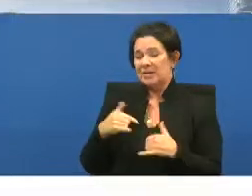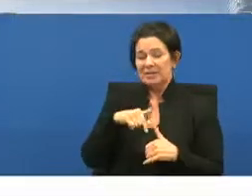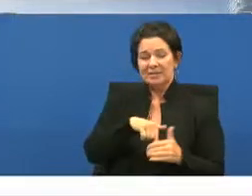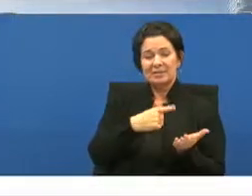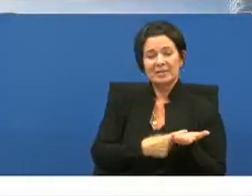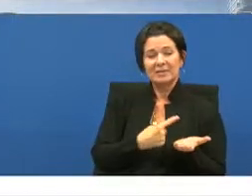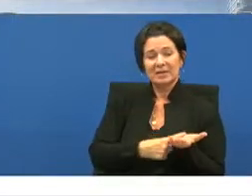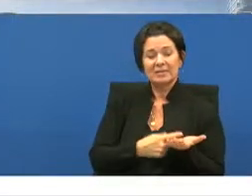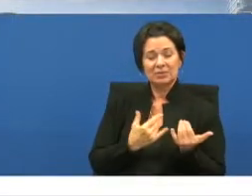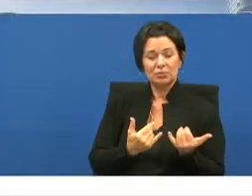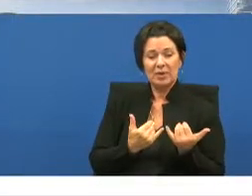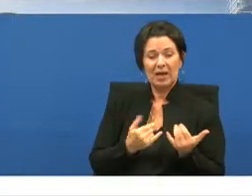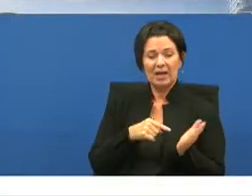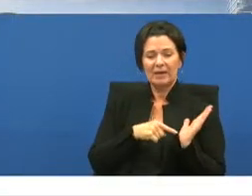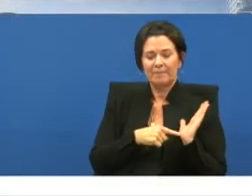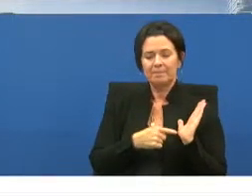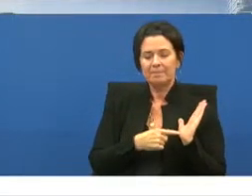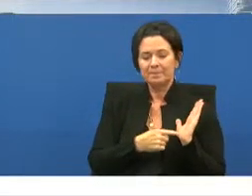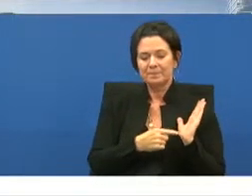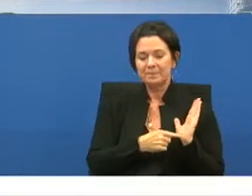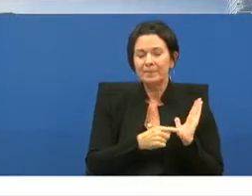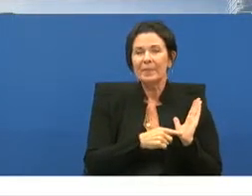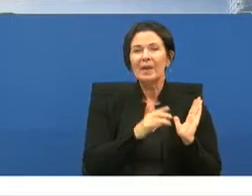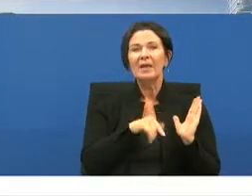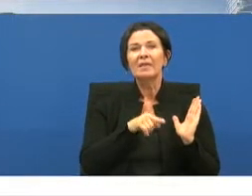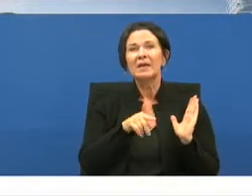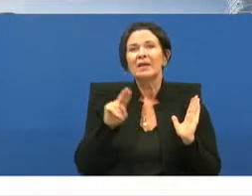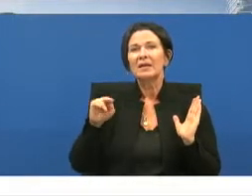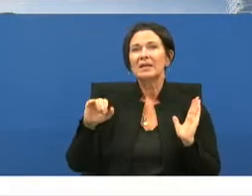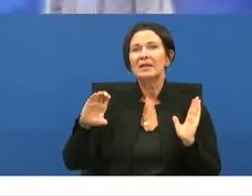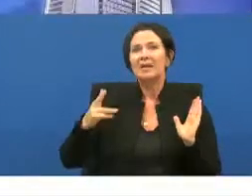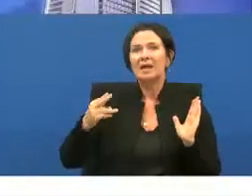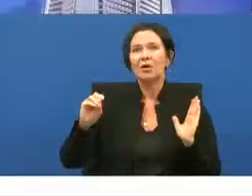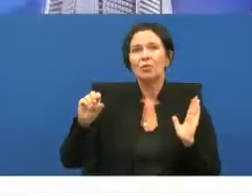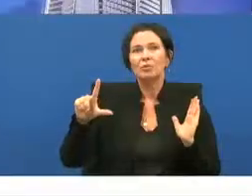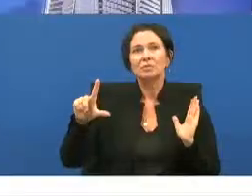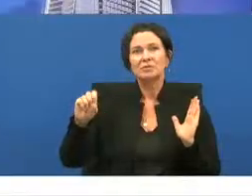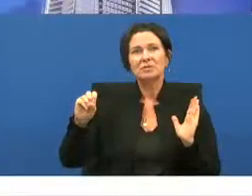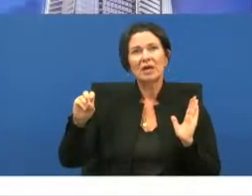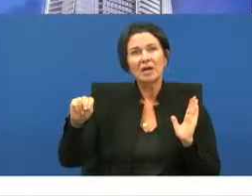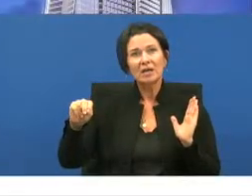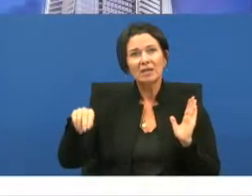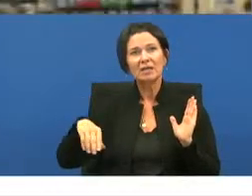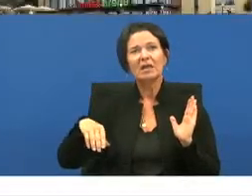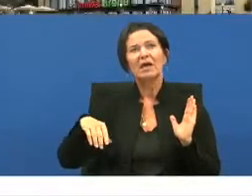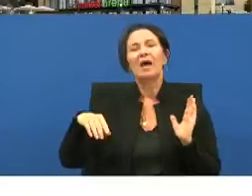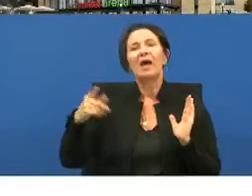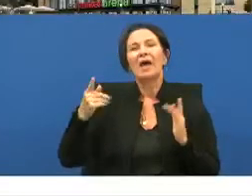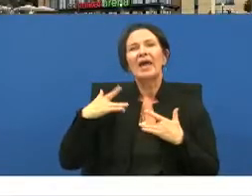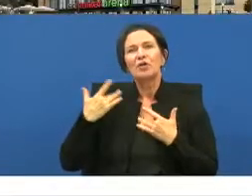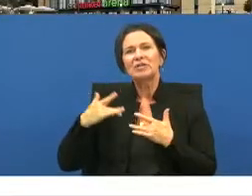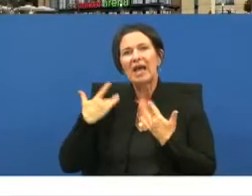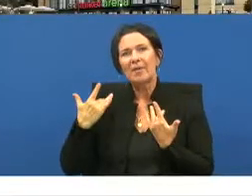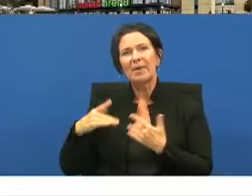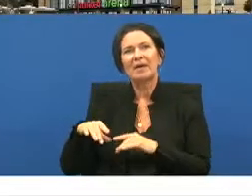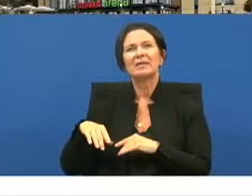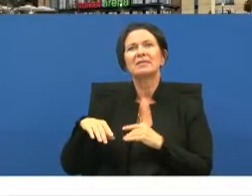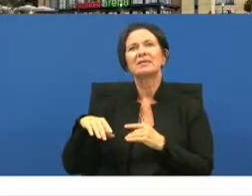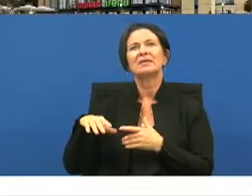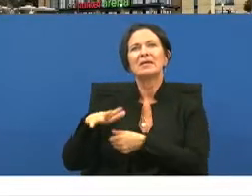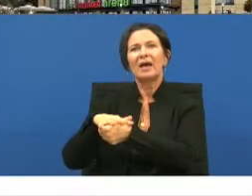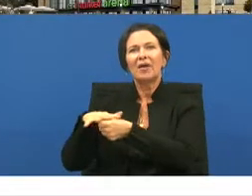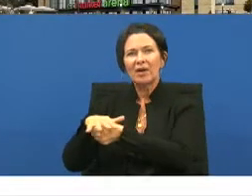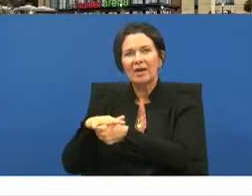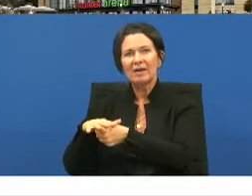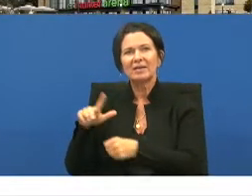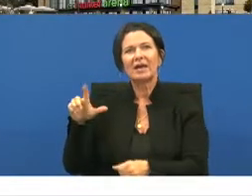but also the Nicholson Corridor District Study, the LSU Research and Arena Entertainment District projects, and the